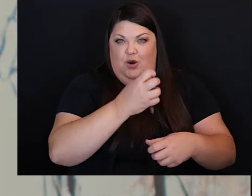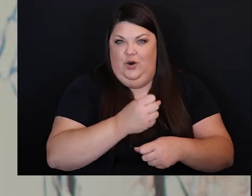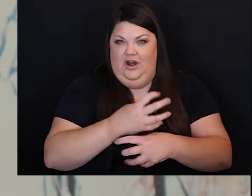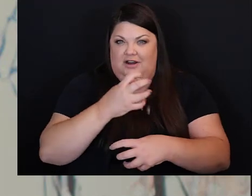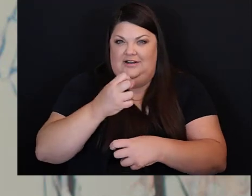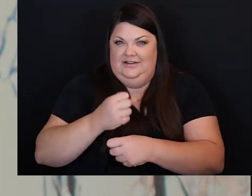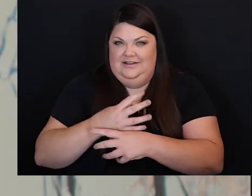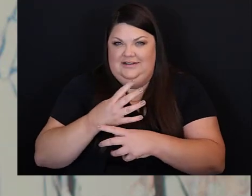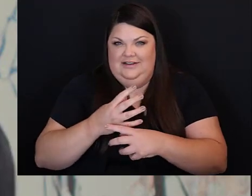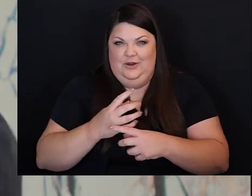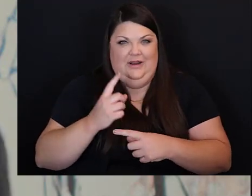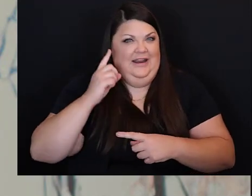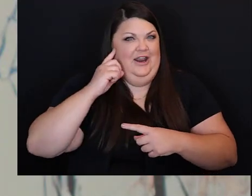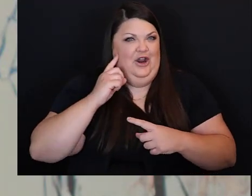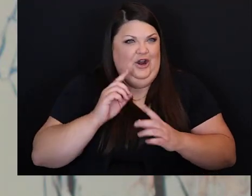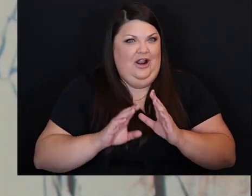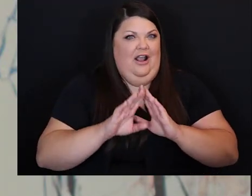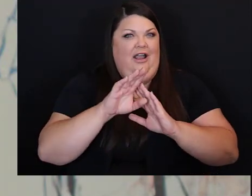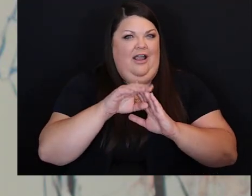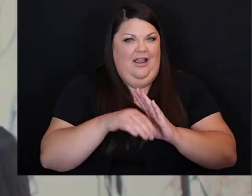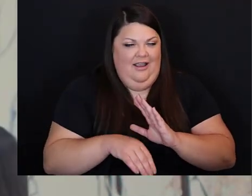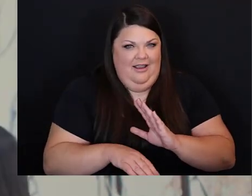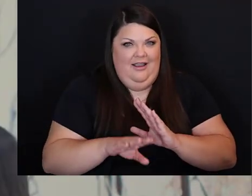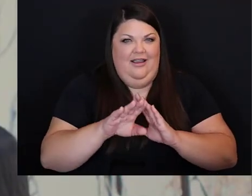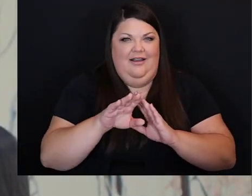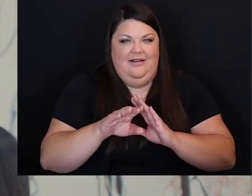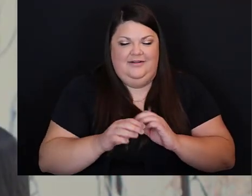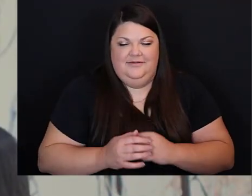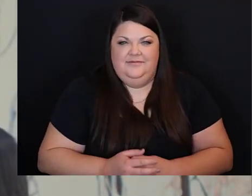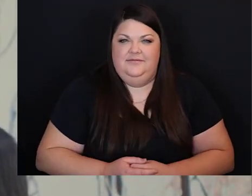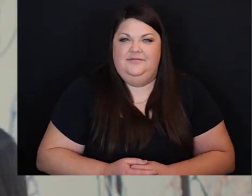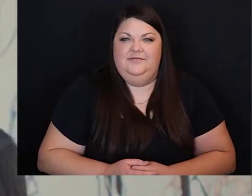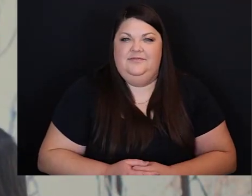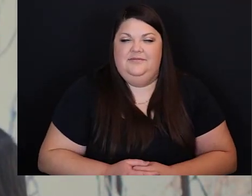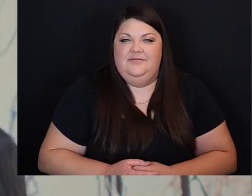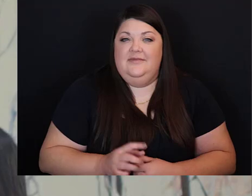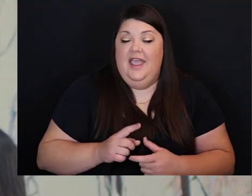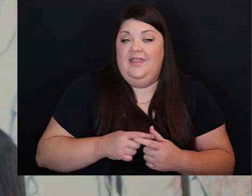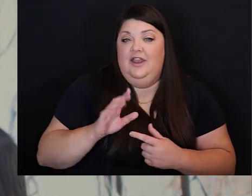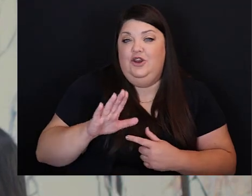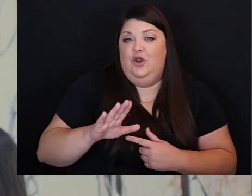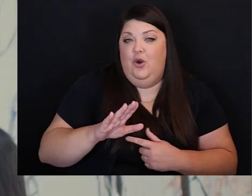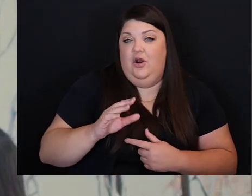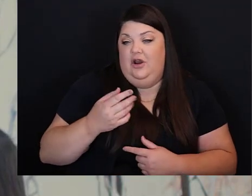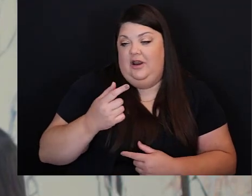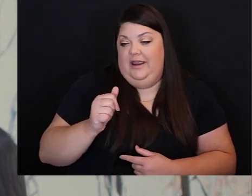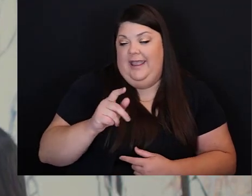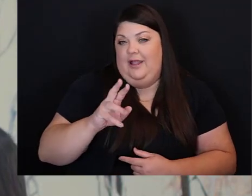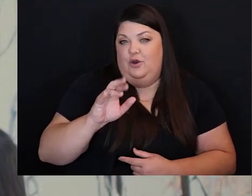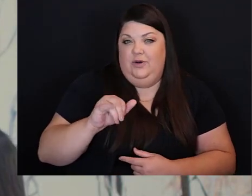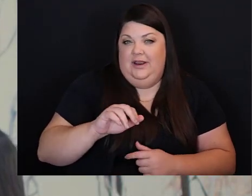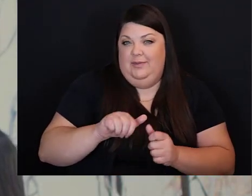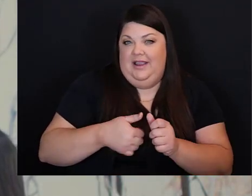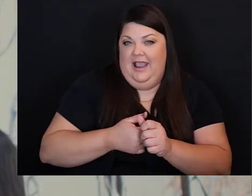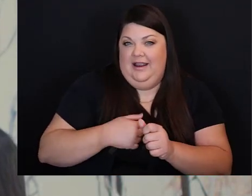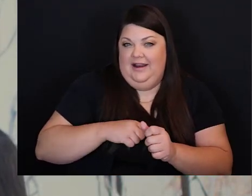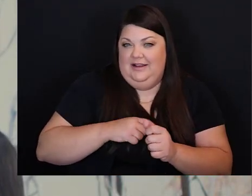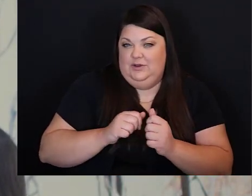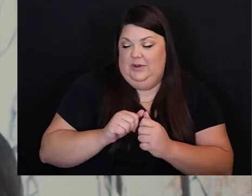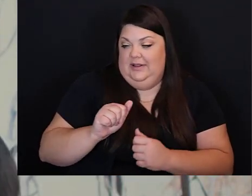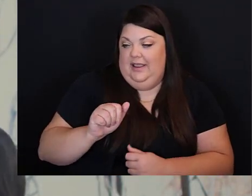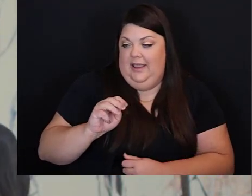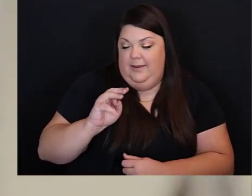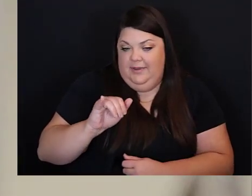punctuate Crescendo the space. at some moments. And then, your gallery behind us with